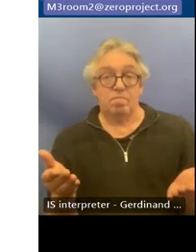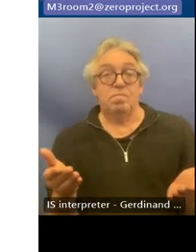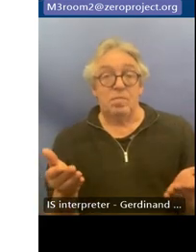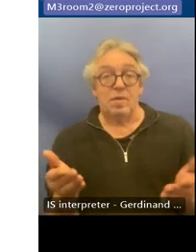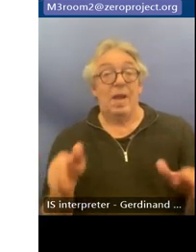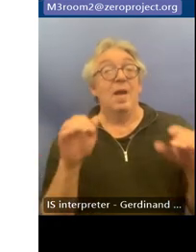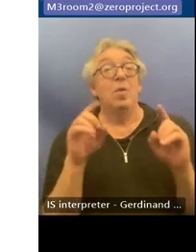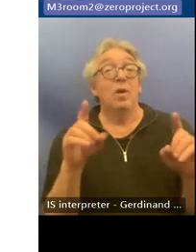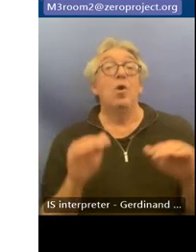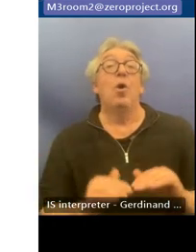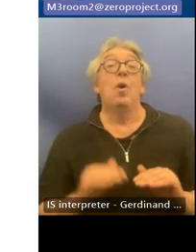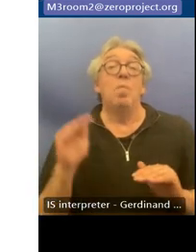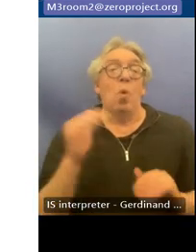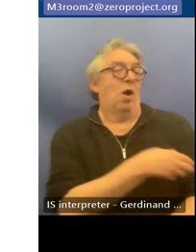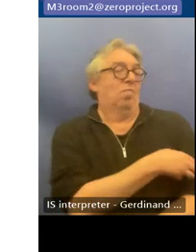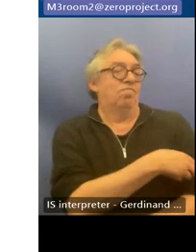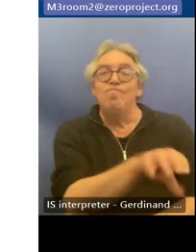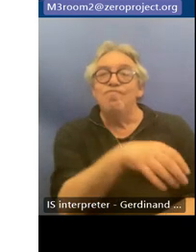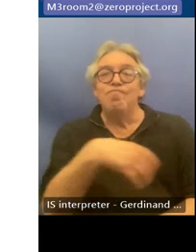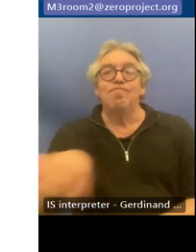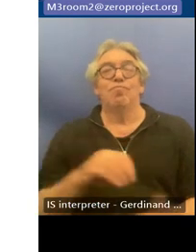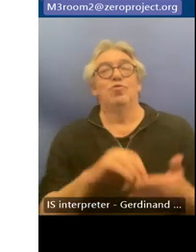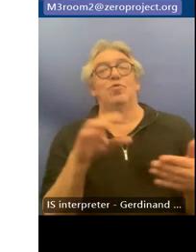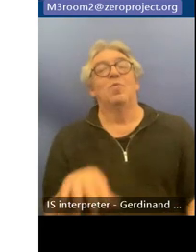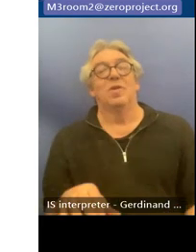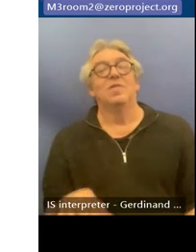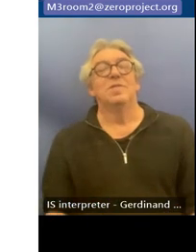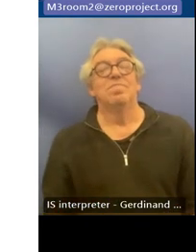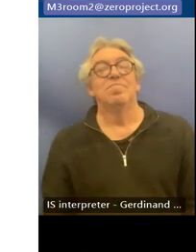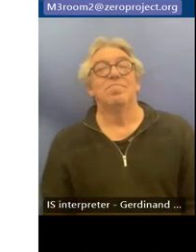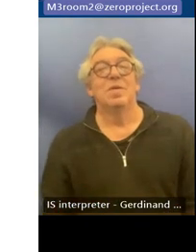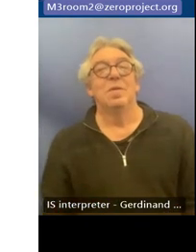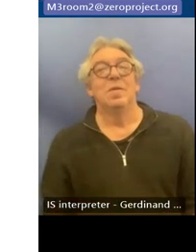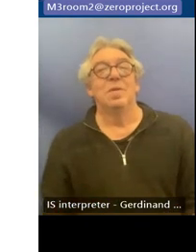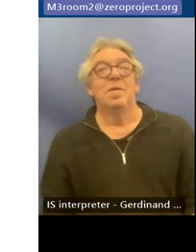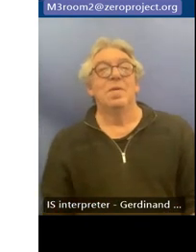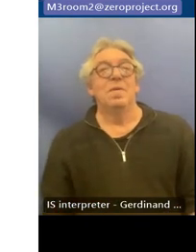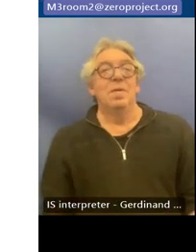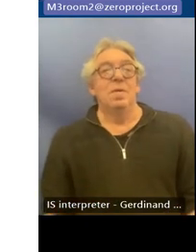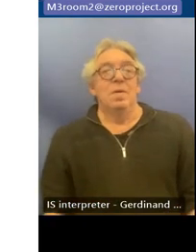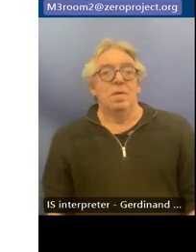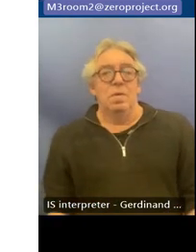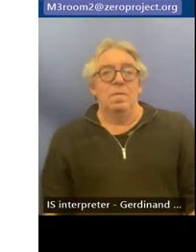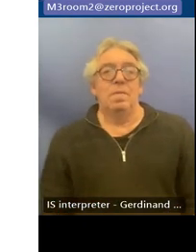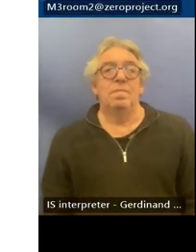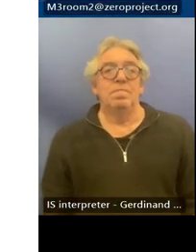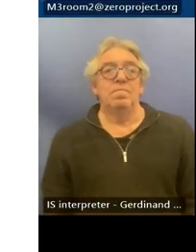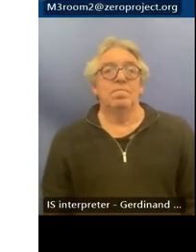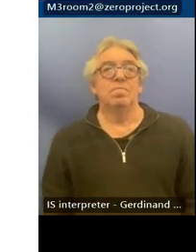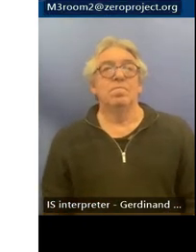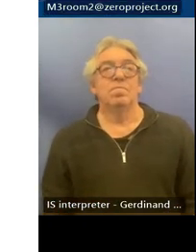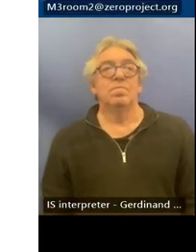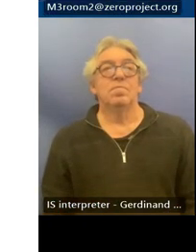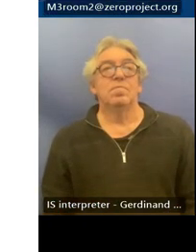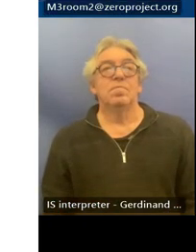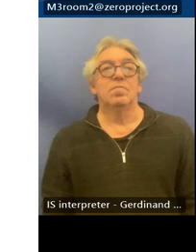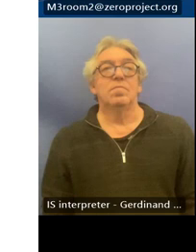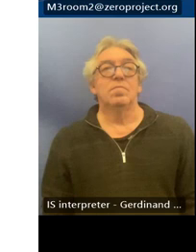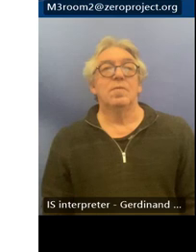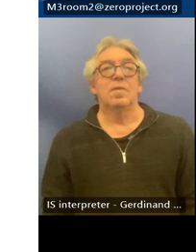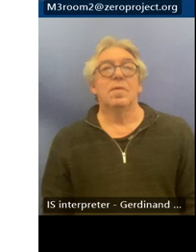that empowers students to face and global challenges and promotes inclusion.